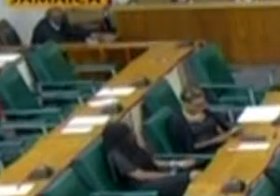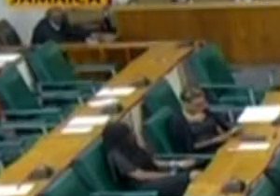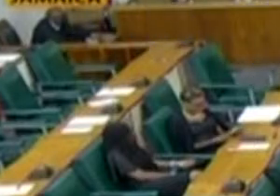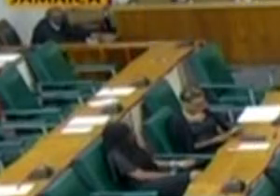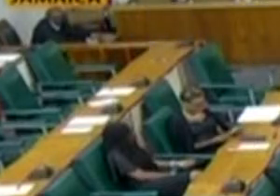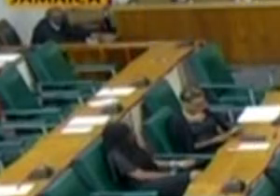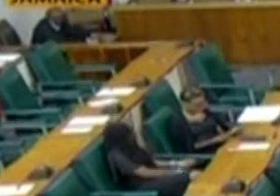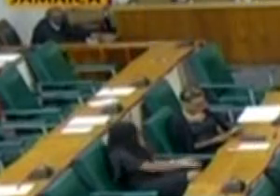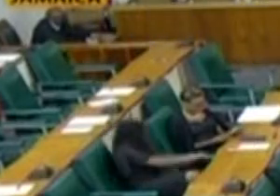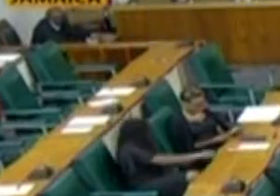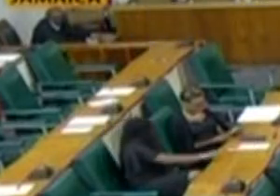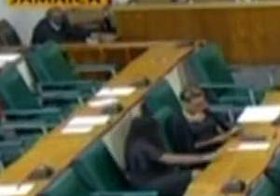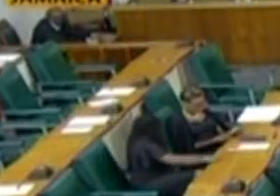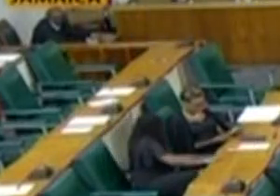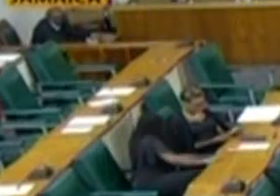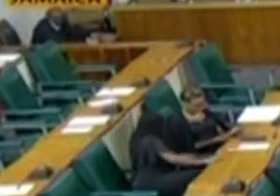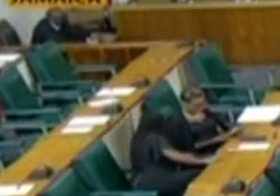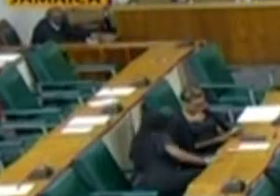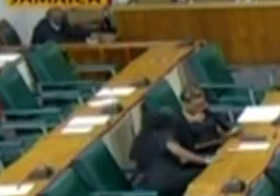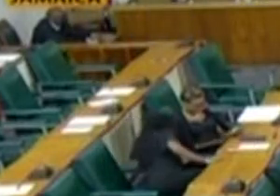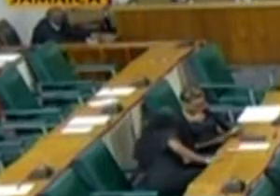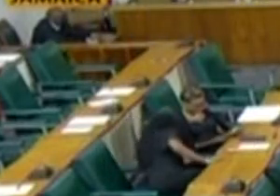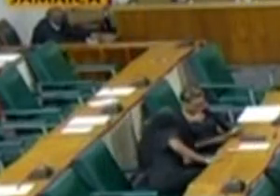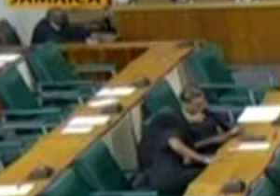Madam Clerk? Yes.